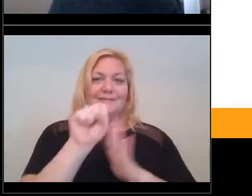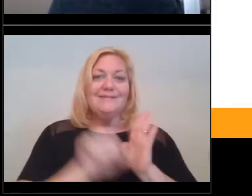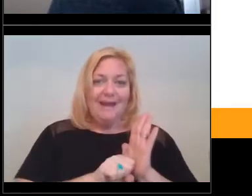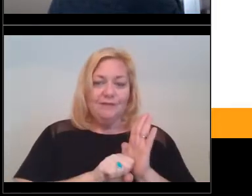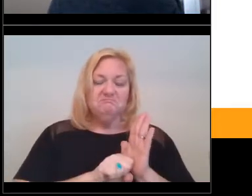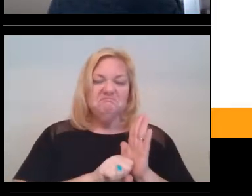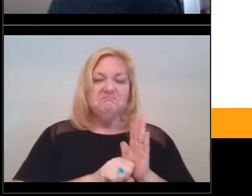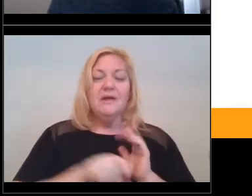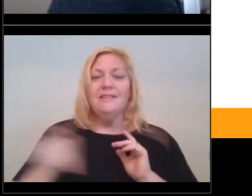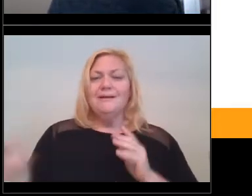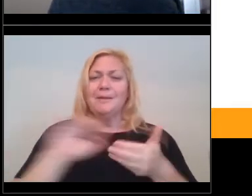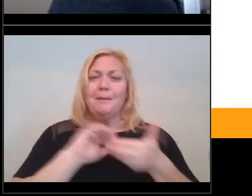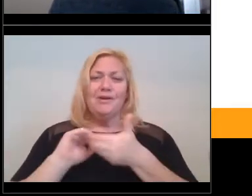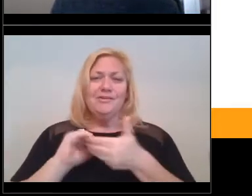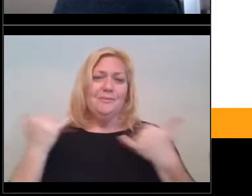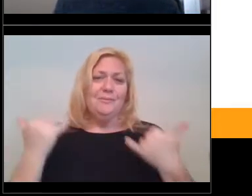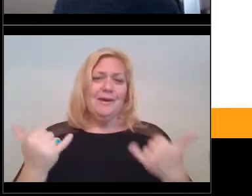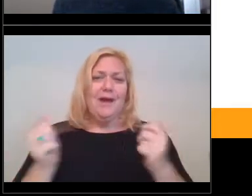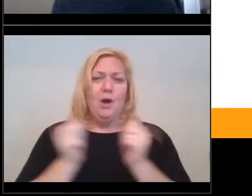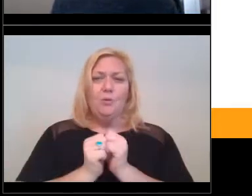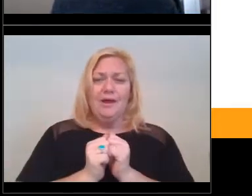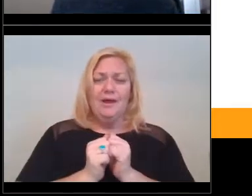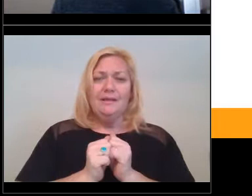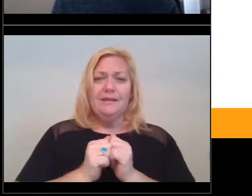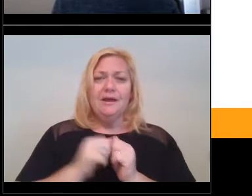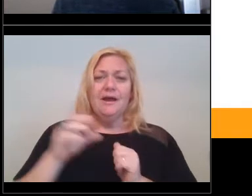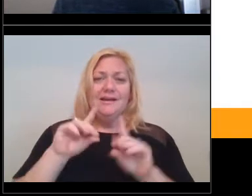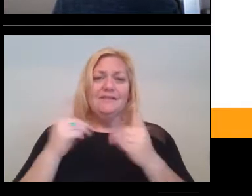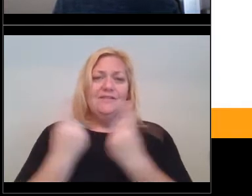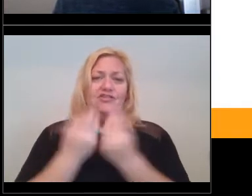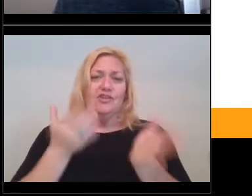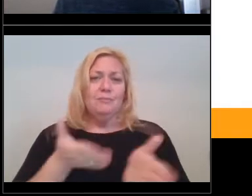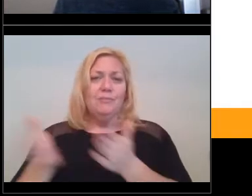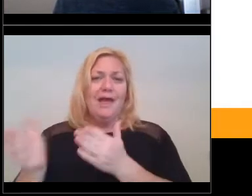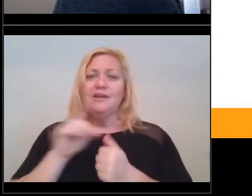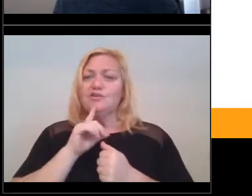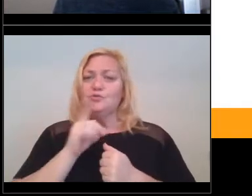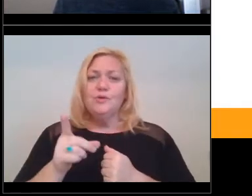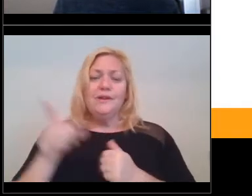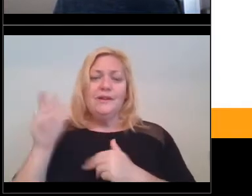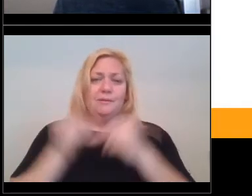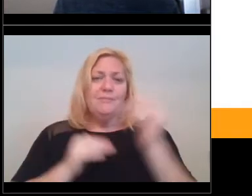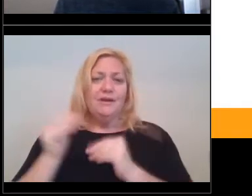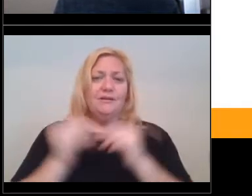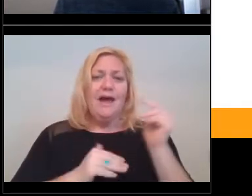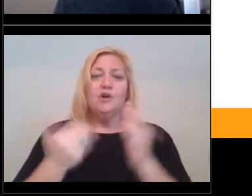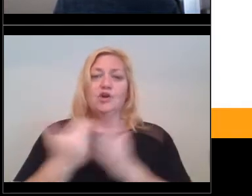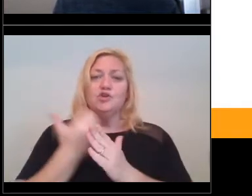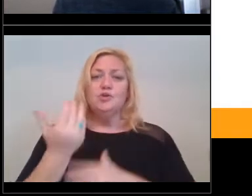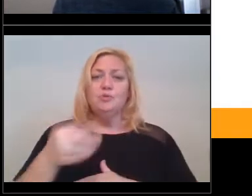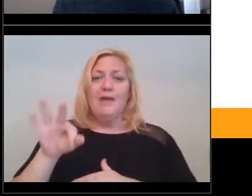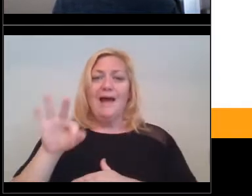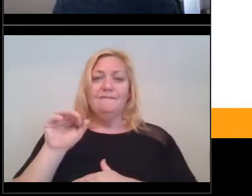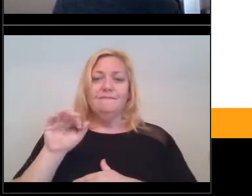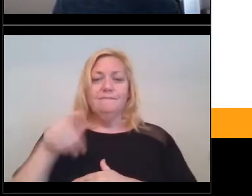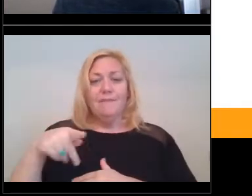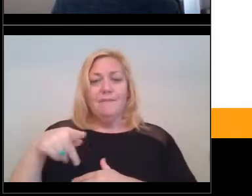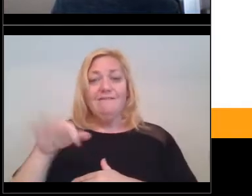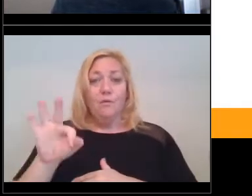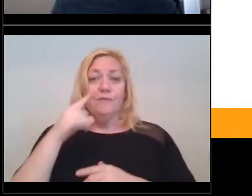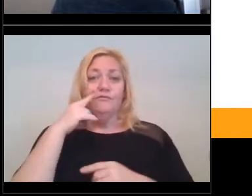so there's a partnership right now with CORE and the Division of Planning to really build out a training platform for equitable